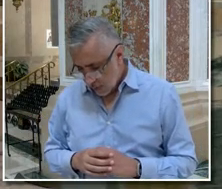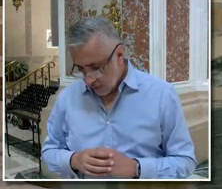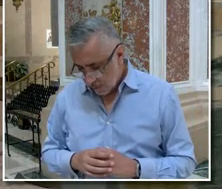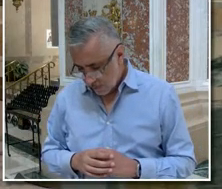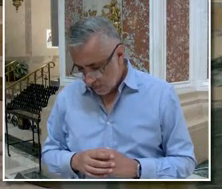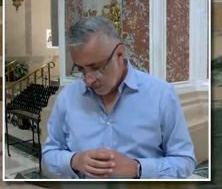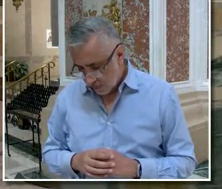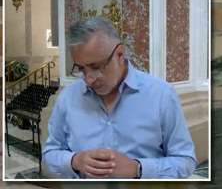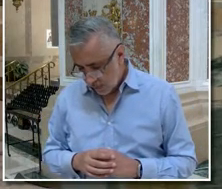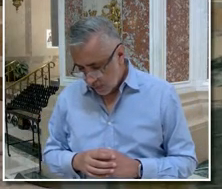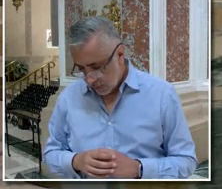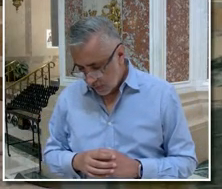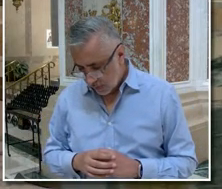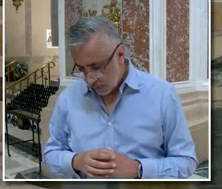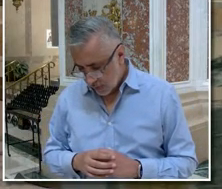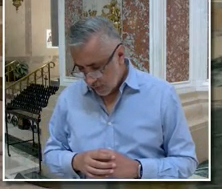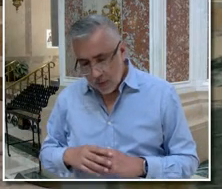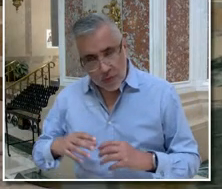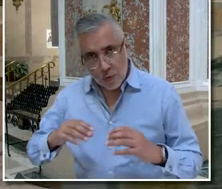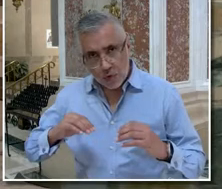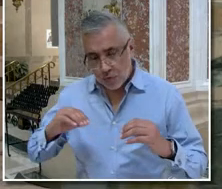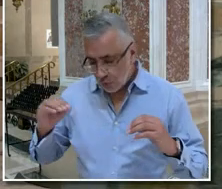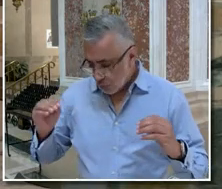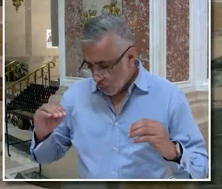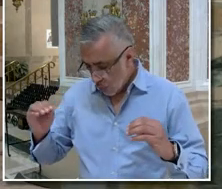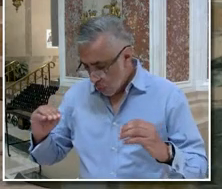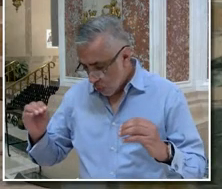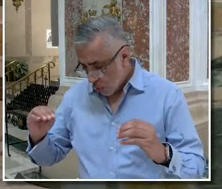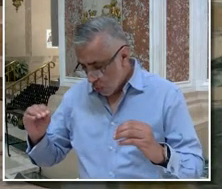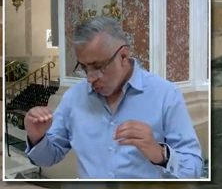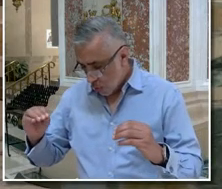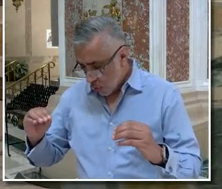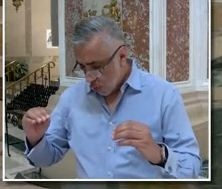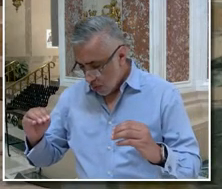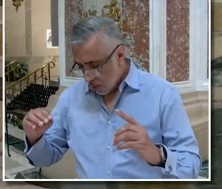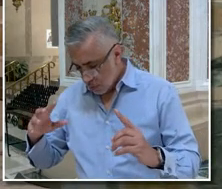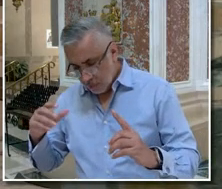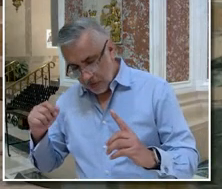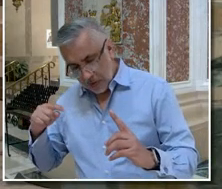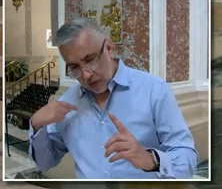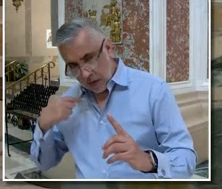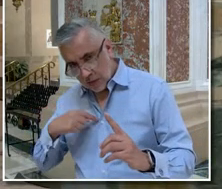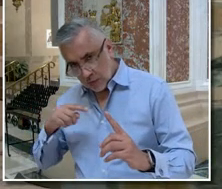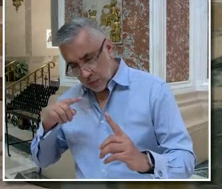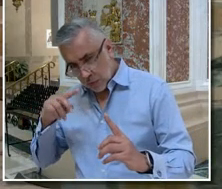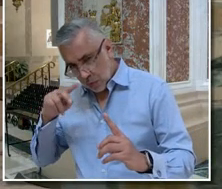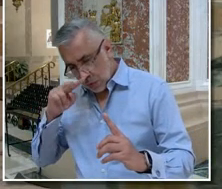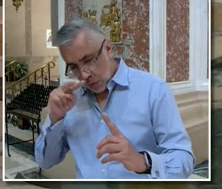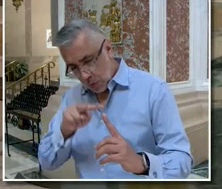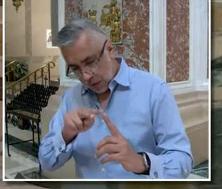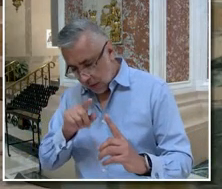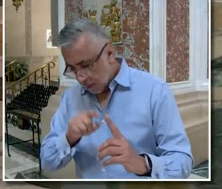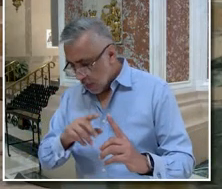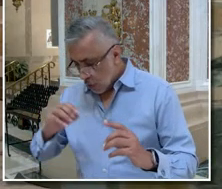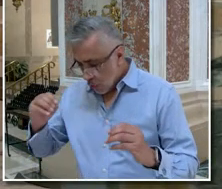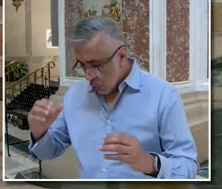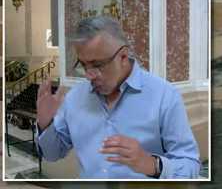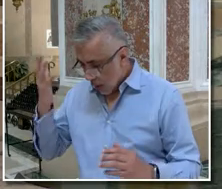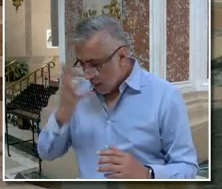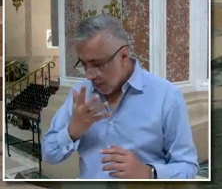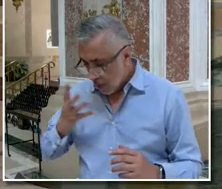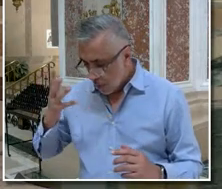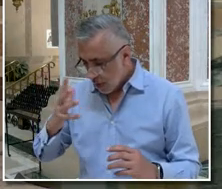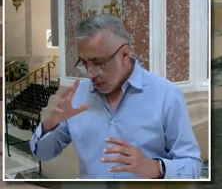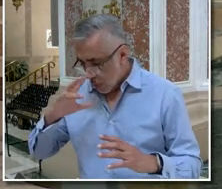There was in him no stately bearing to make us look at him, nor appearance that